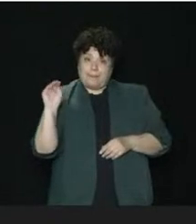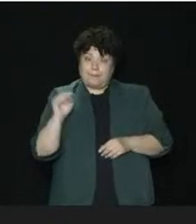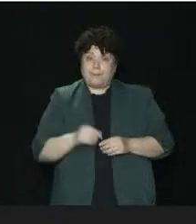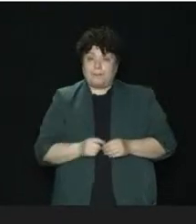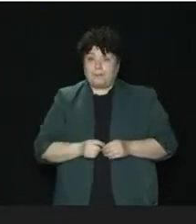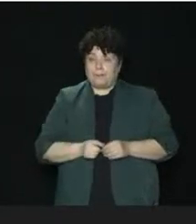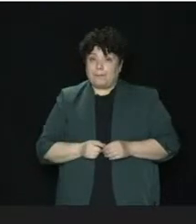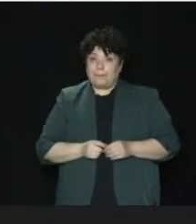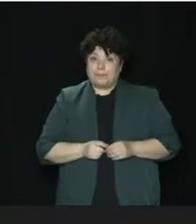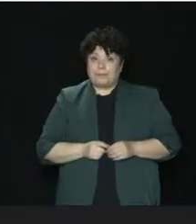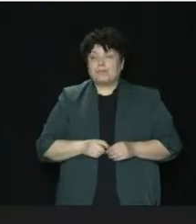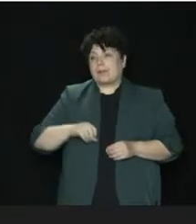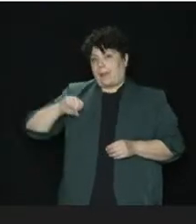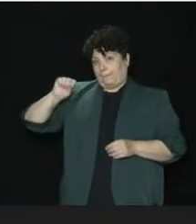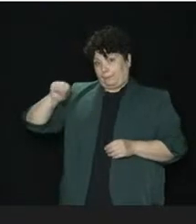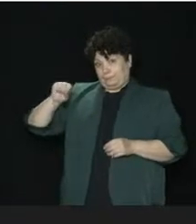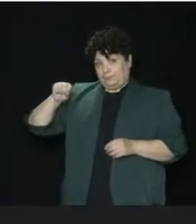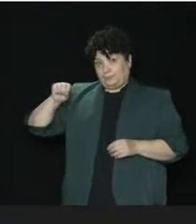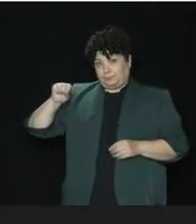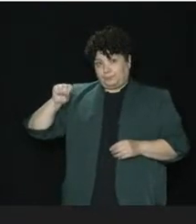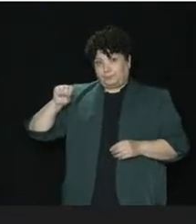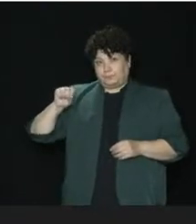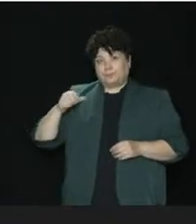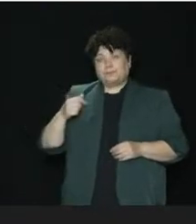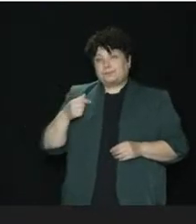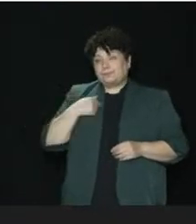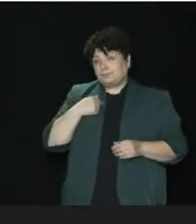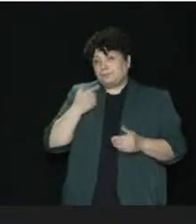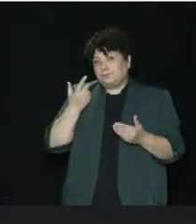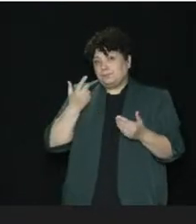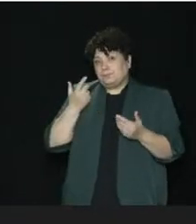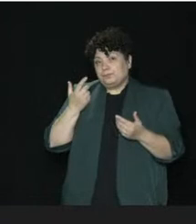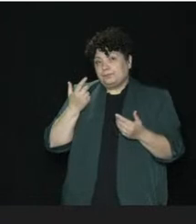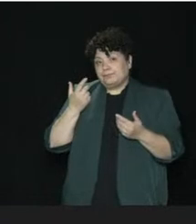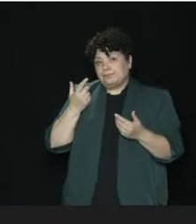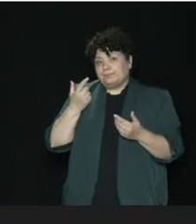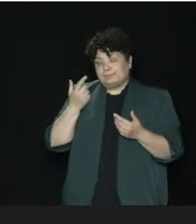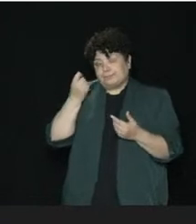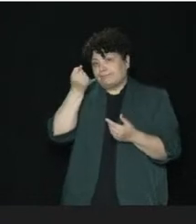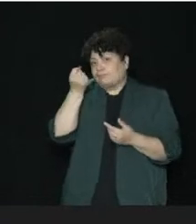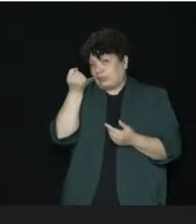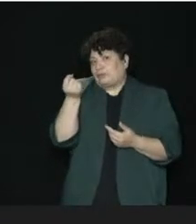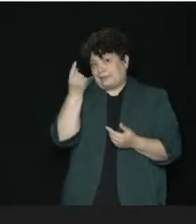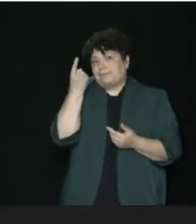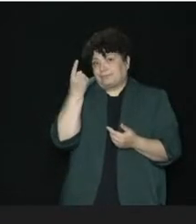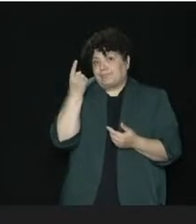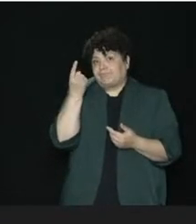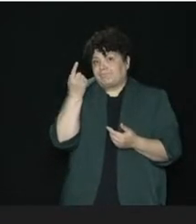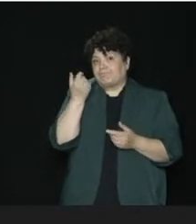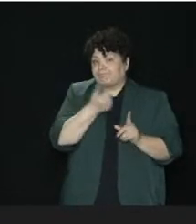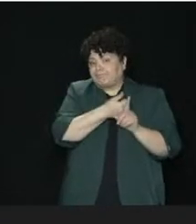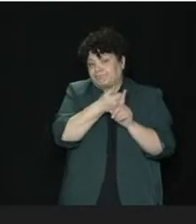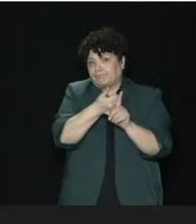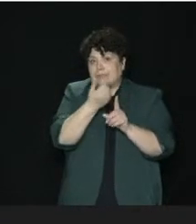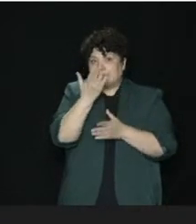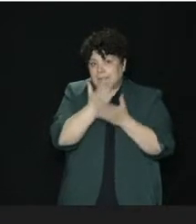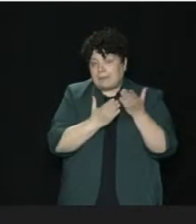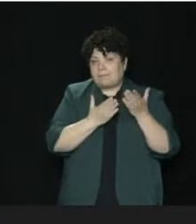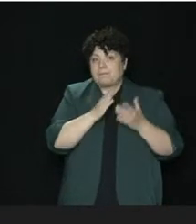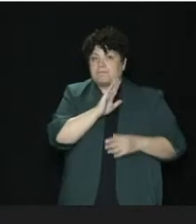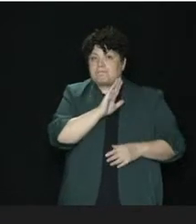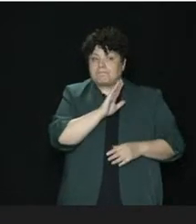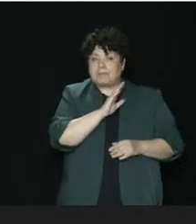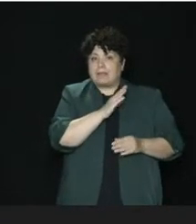Yes, as I've said, that I can certainly understand why some individuals